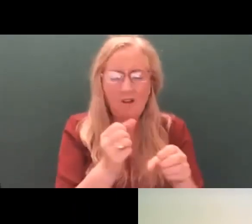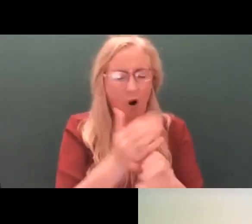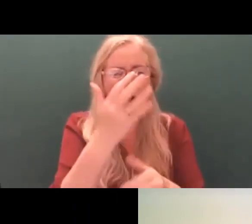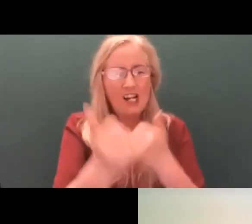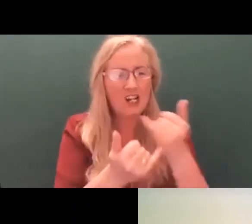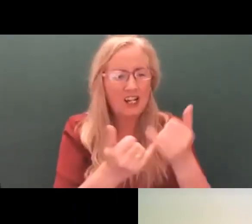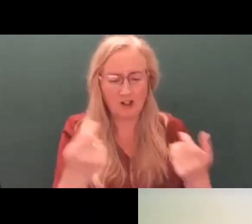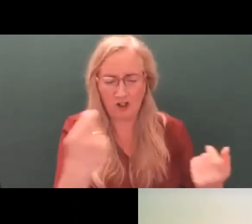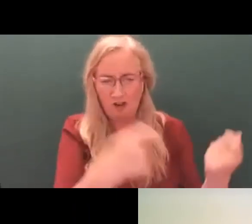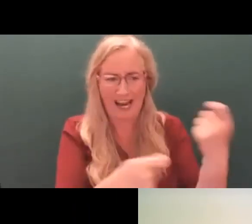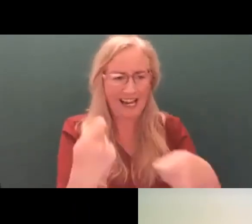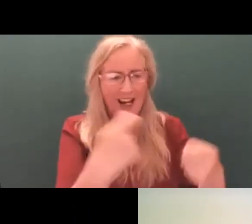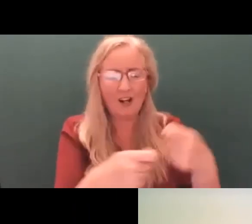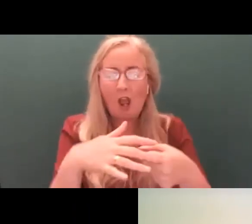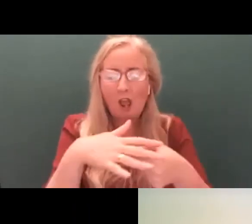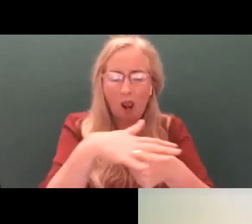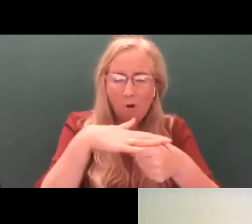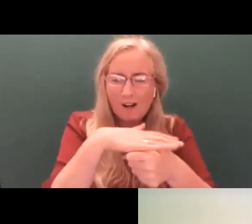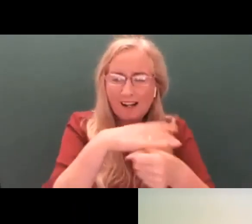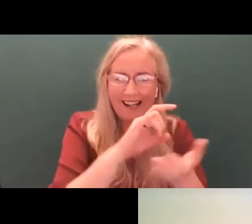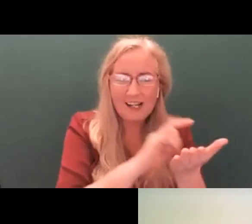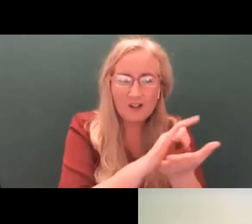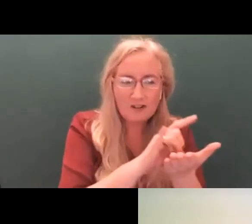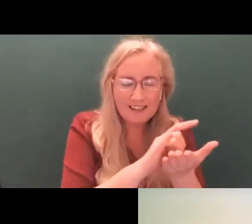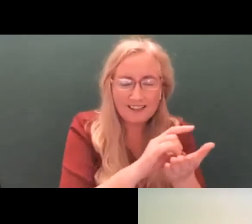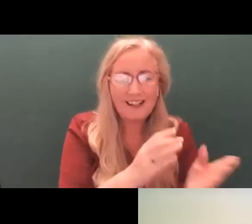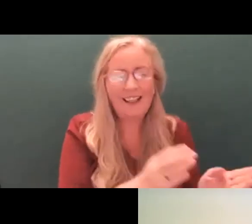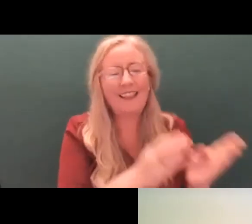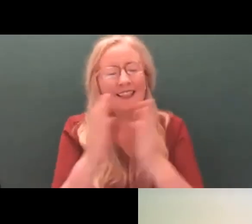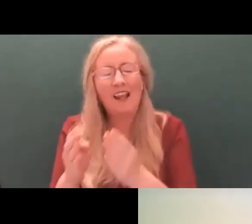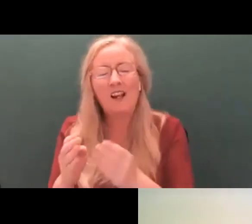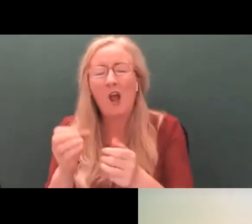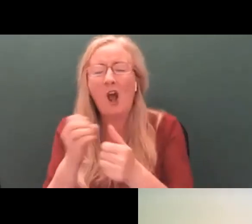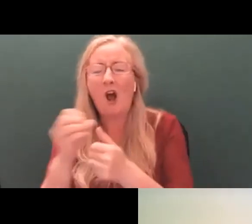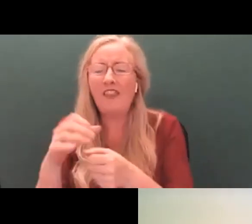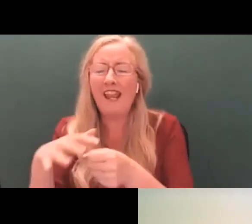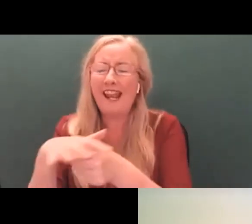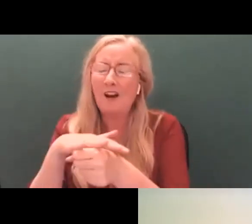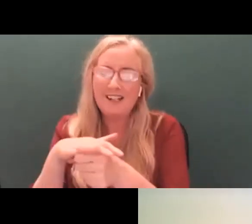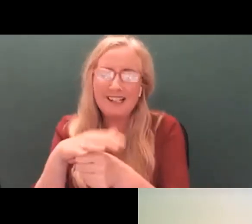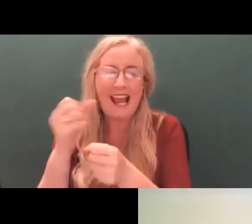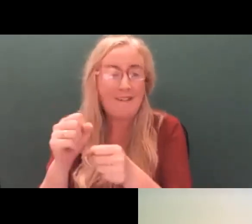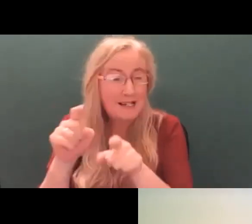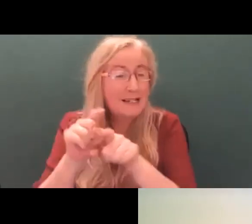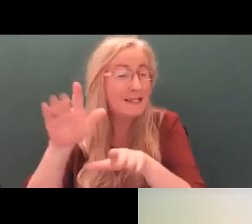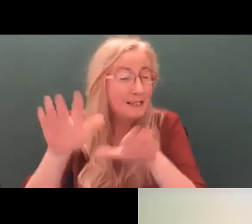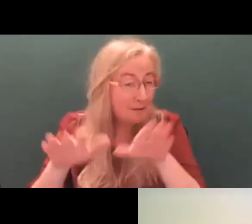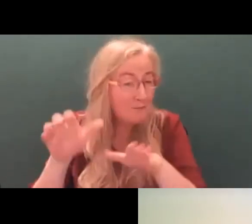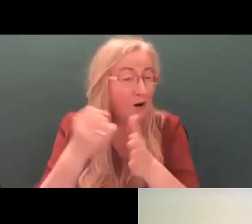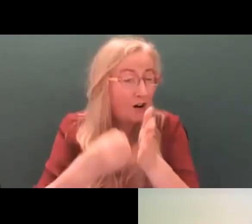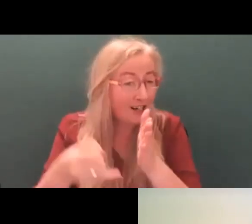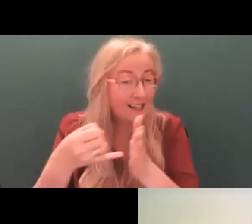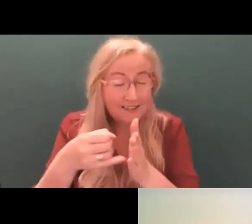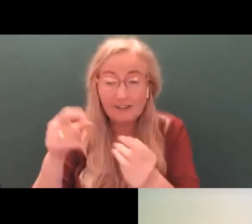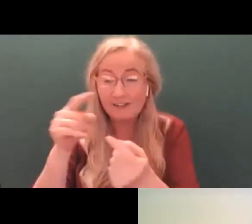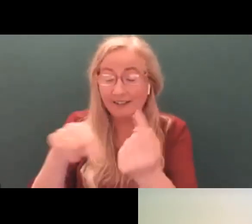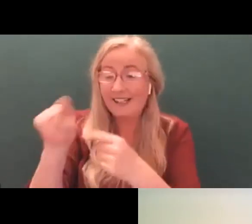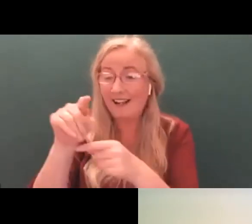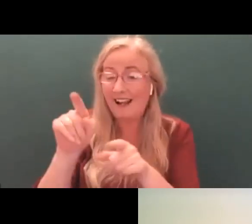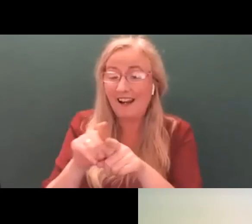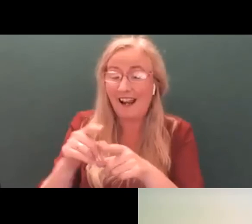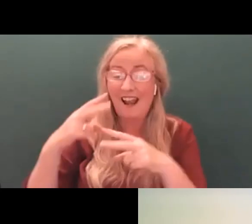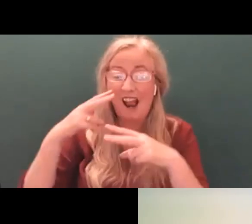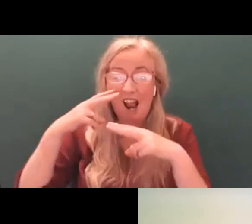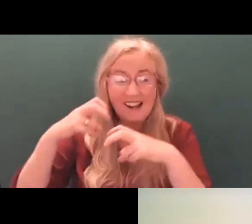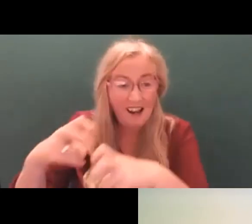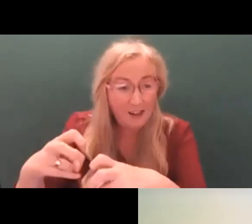local heritage. And other locations may have similar organizations, history groups, field groups, archaeology groups,